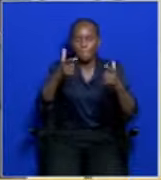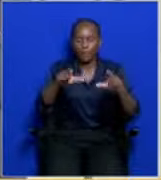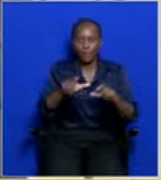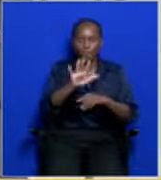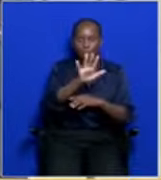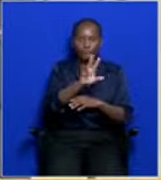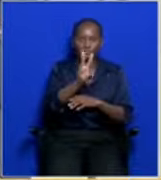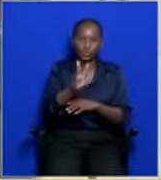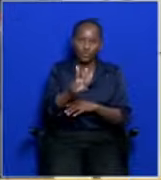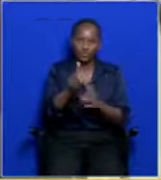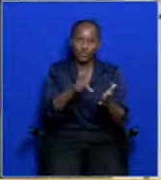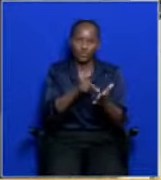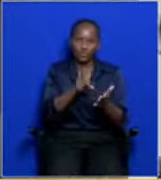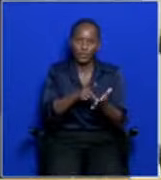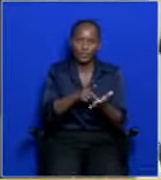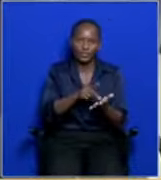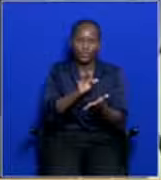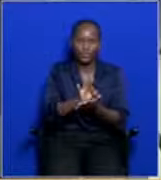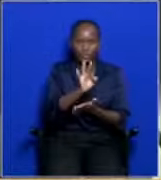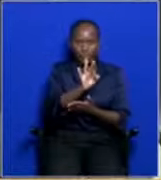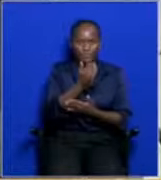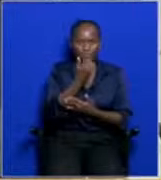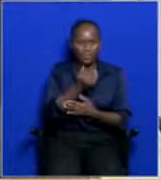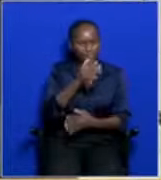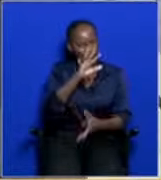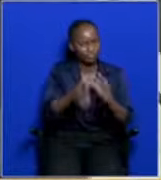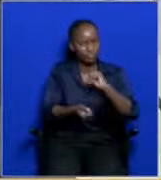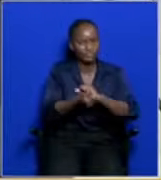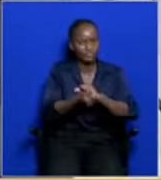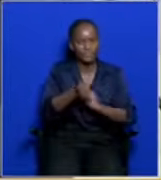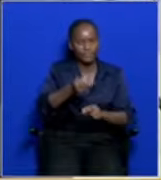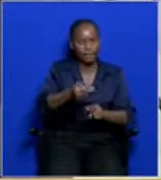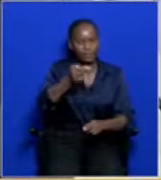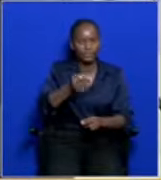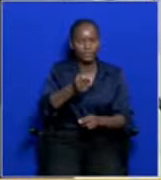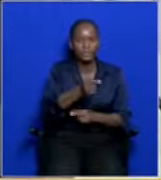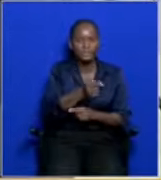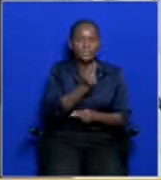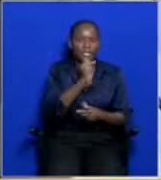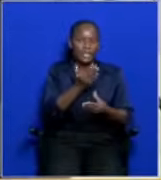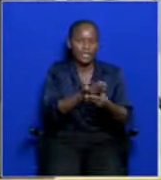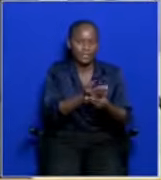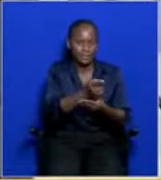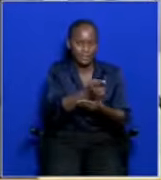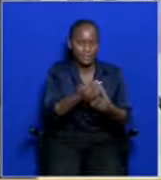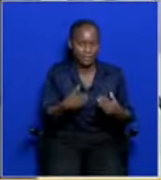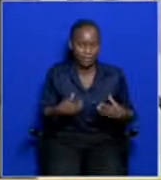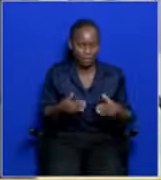case what you say starting at paragraph 52.